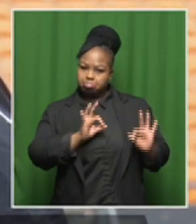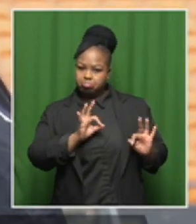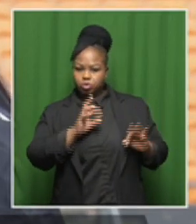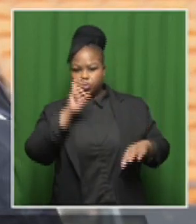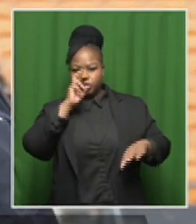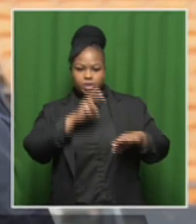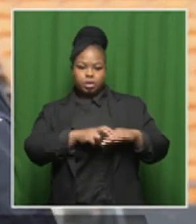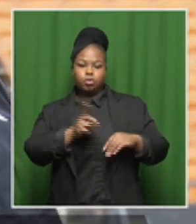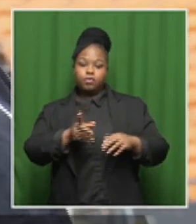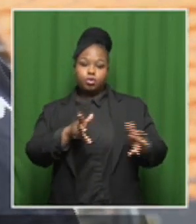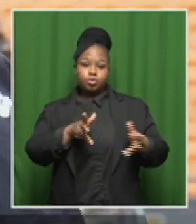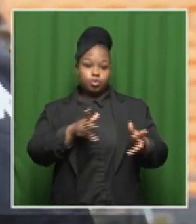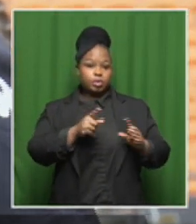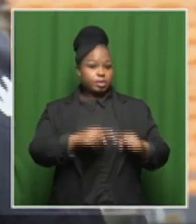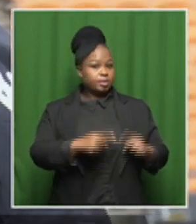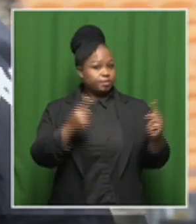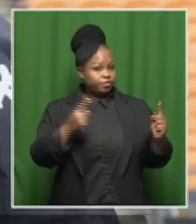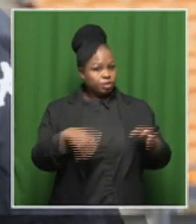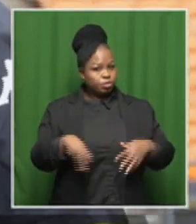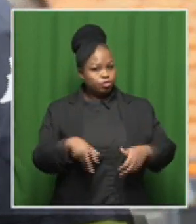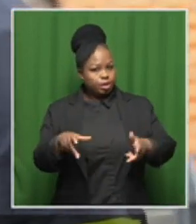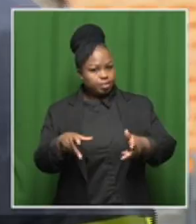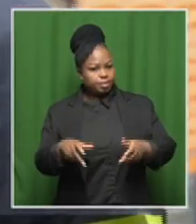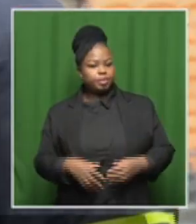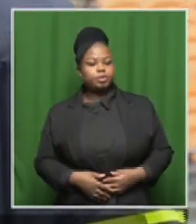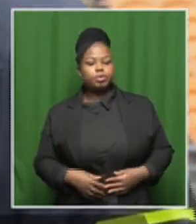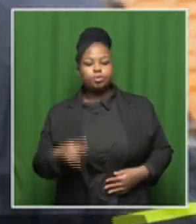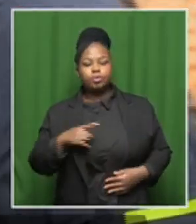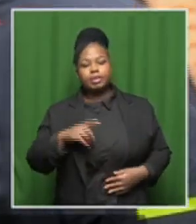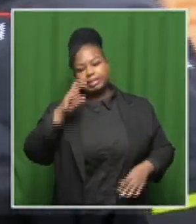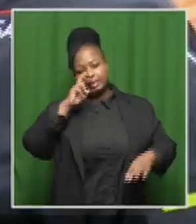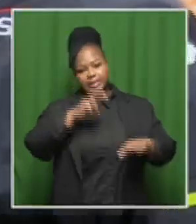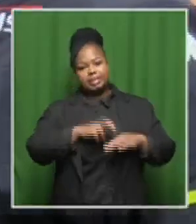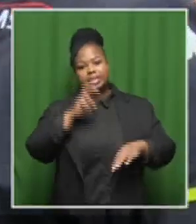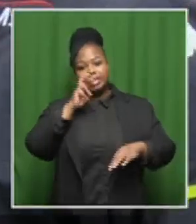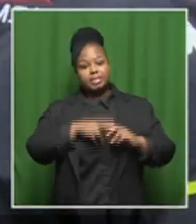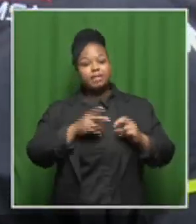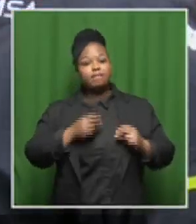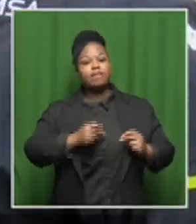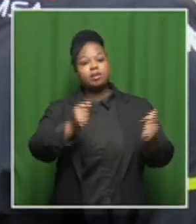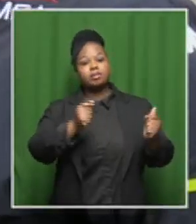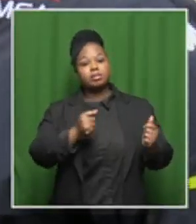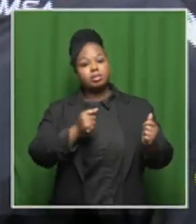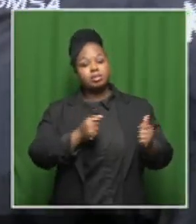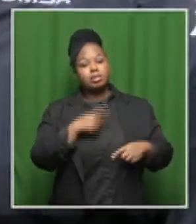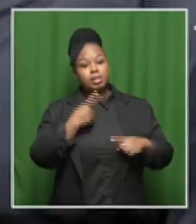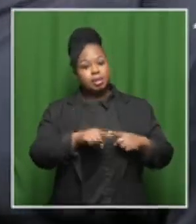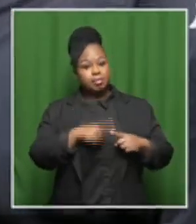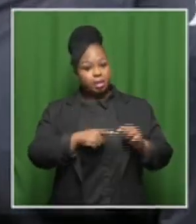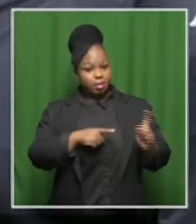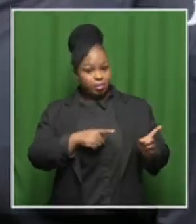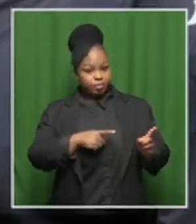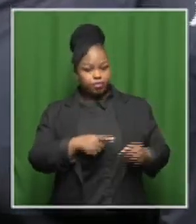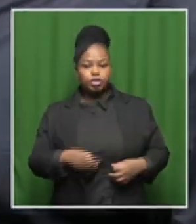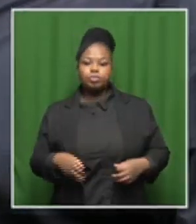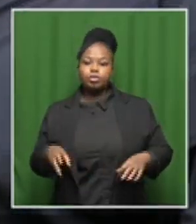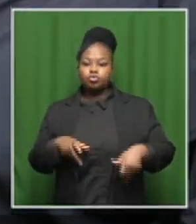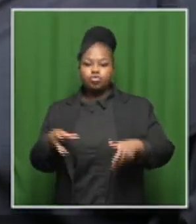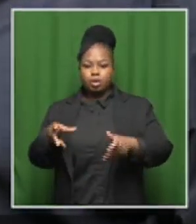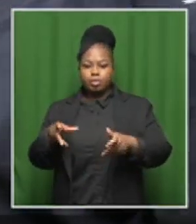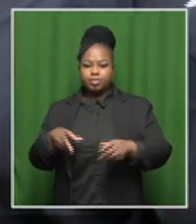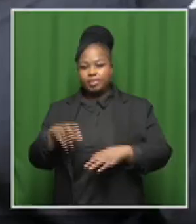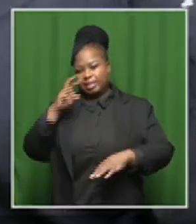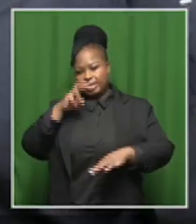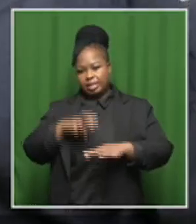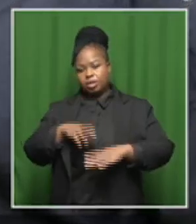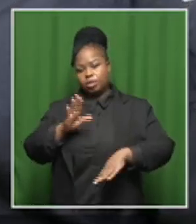for football is very different to rugby, and that the teams actually request that faster playing surface. Yes, with rugby they require a